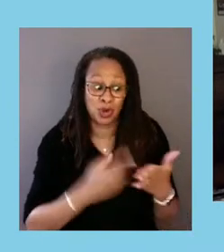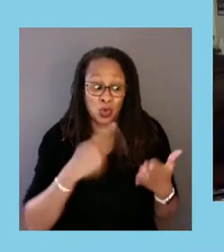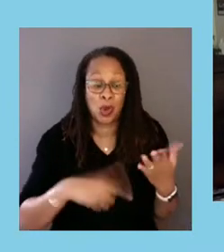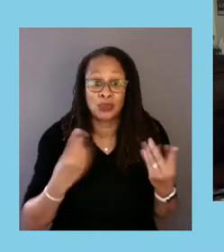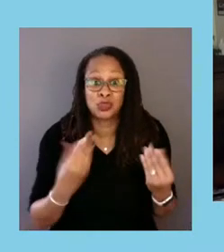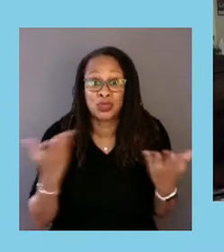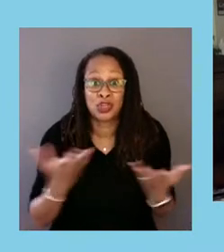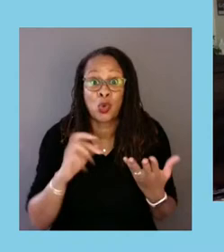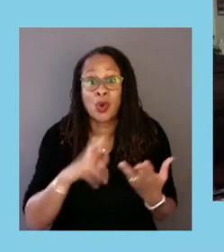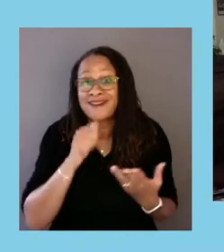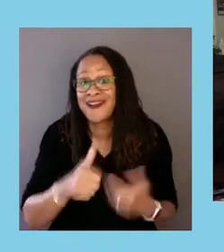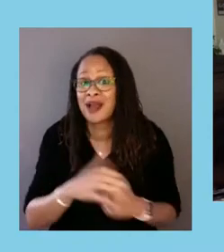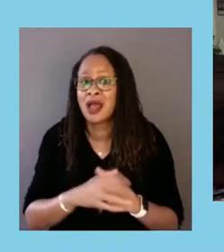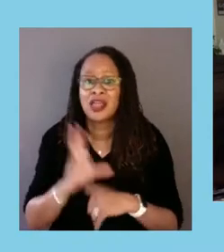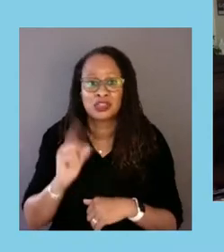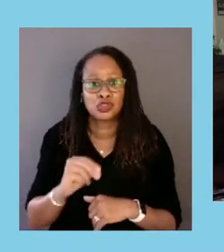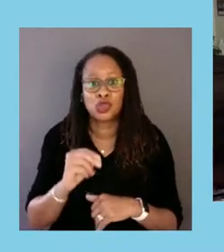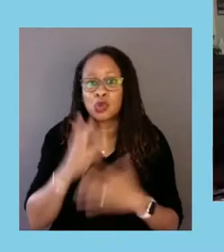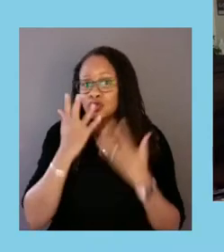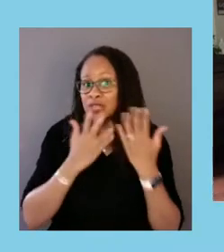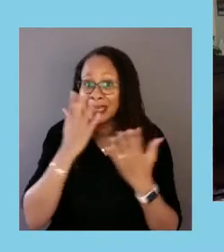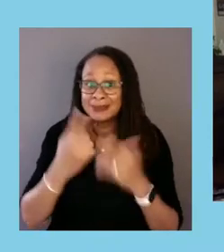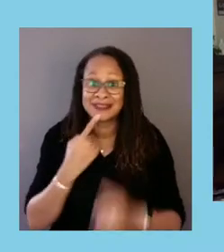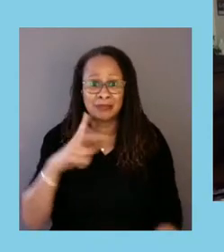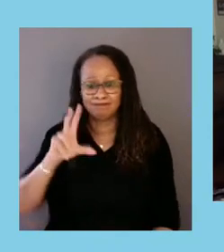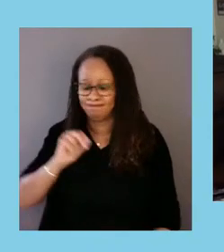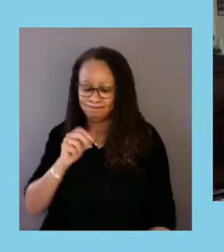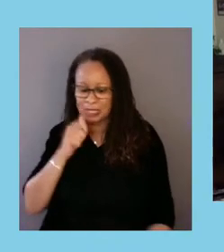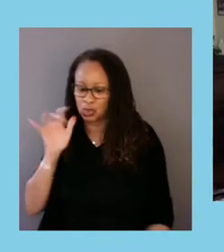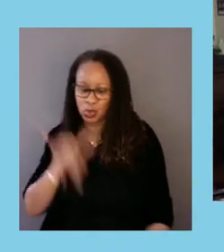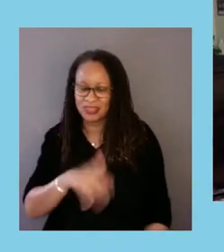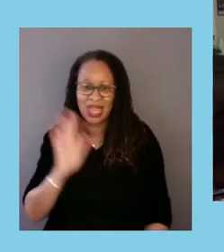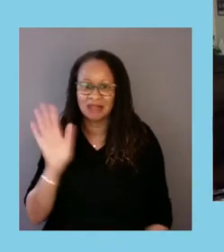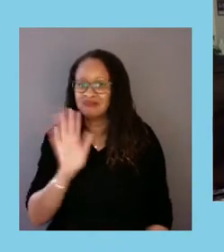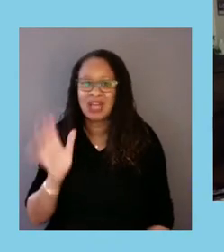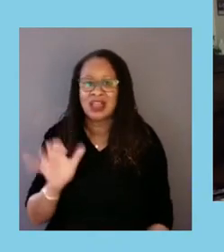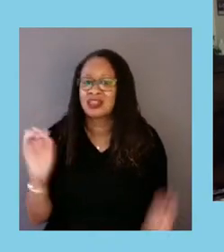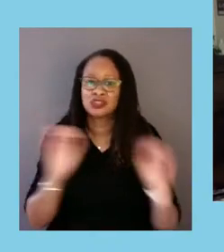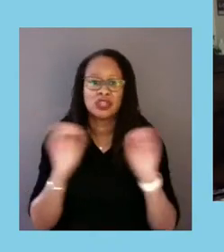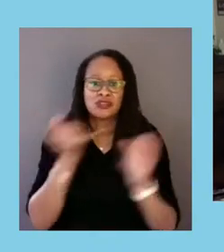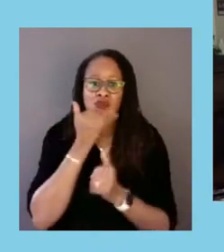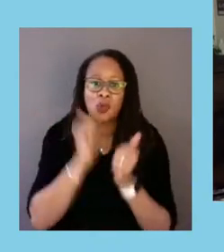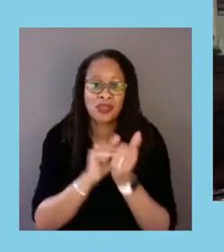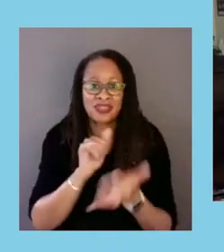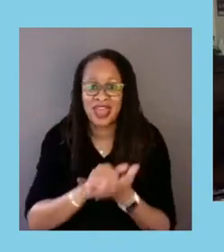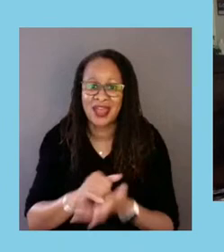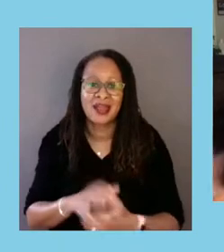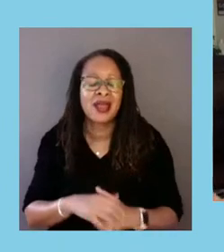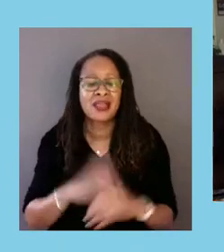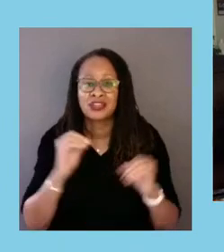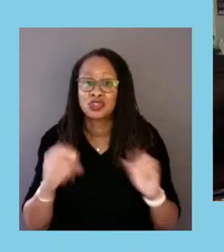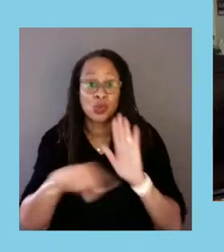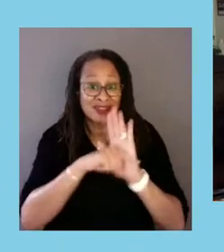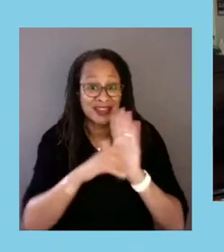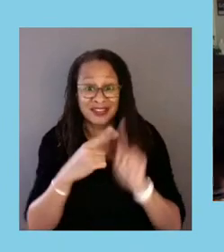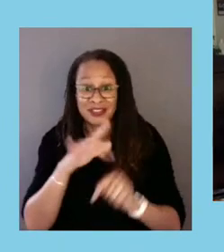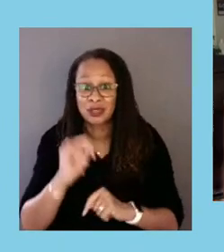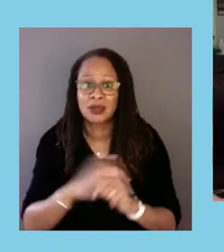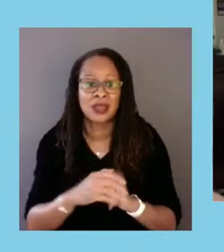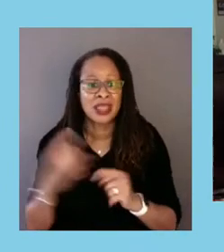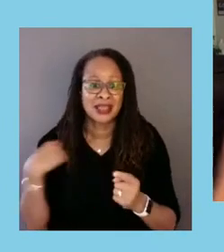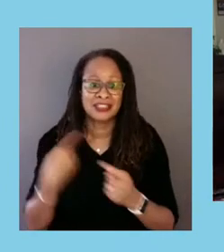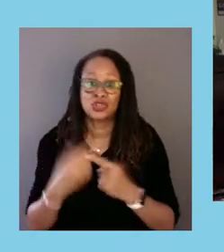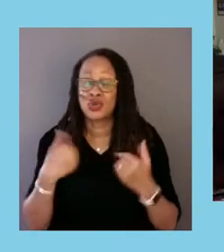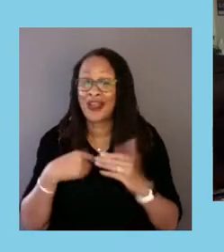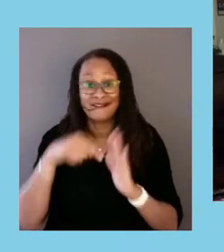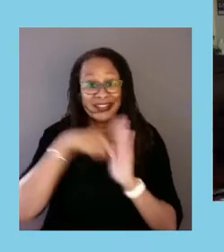in saying, no, this is not what we're doing. There's nothing wrong with that. There's no downside to that, you know, unless you have the deep pockets. I mean,